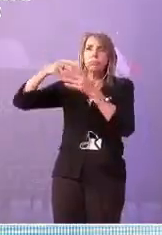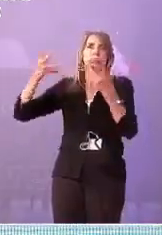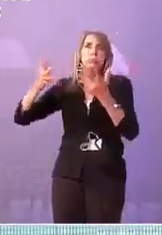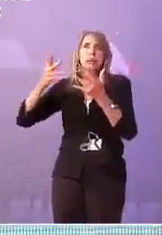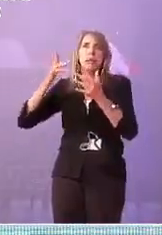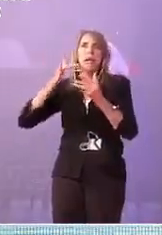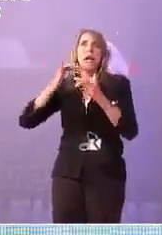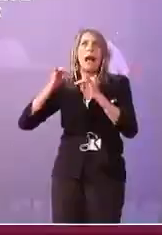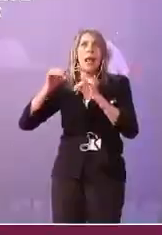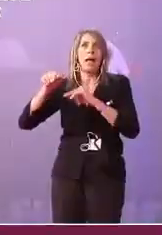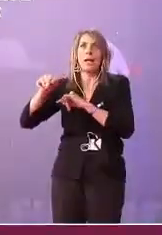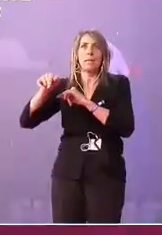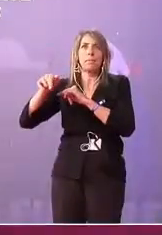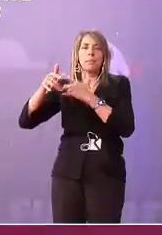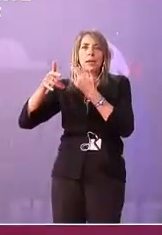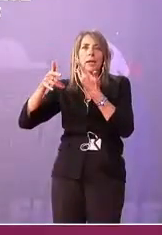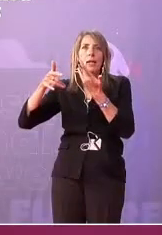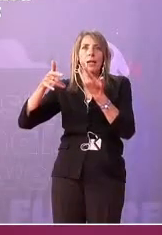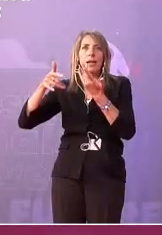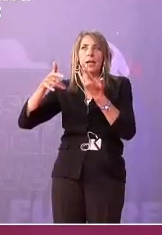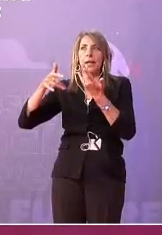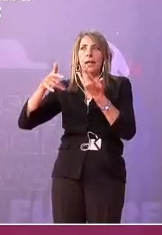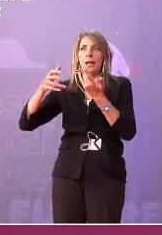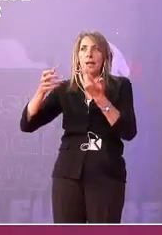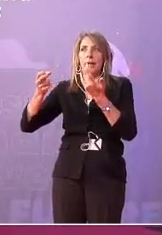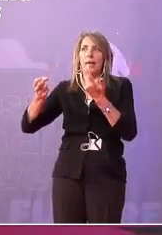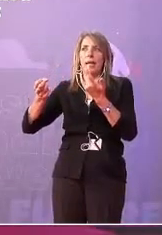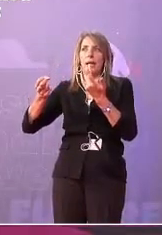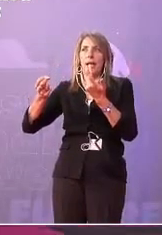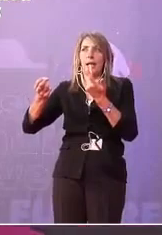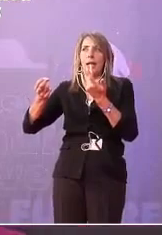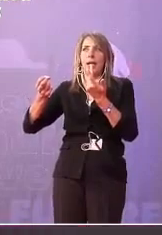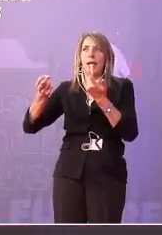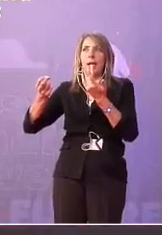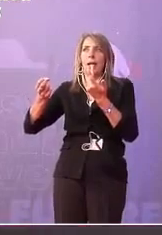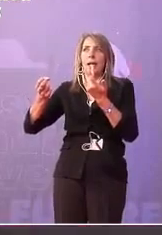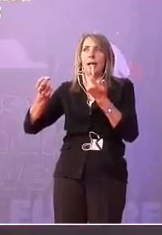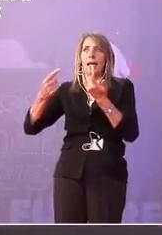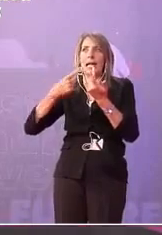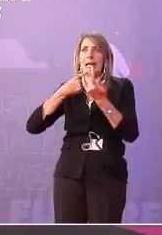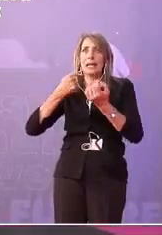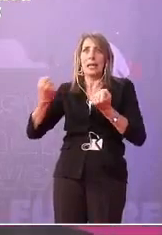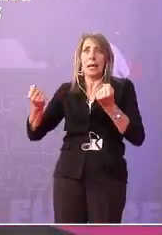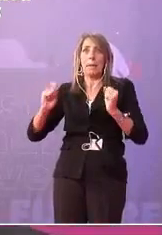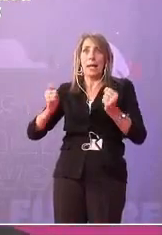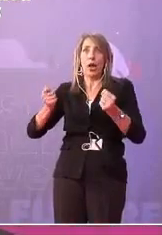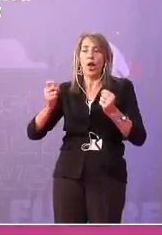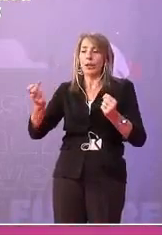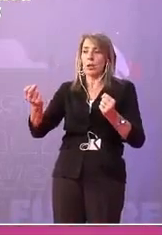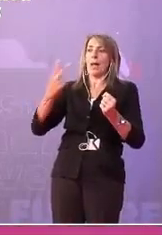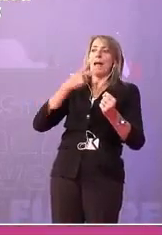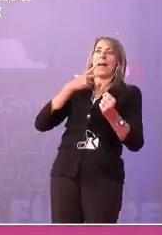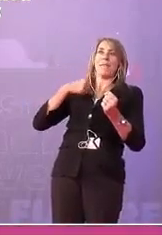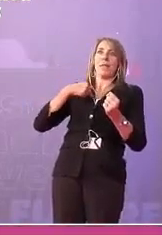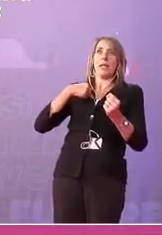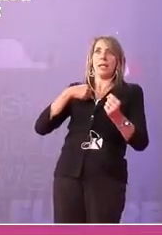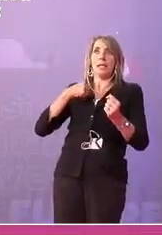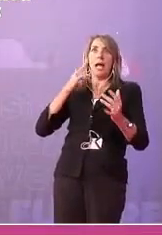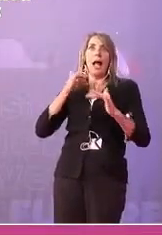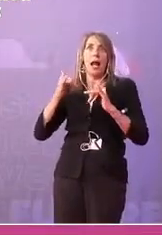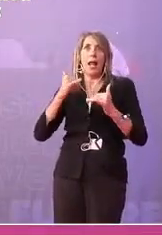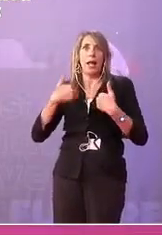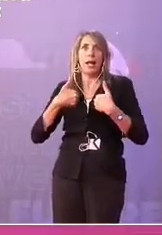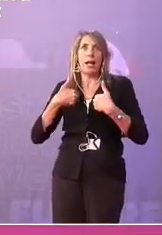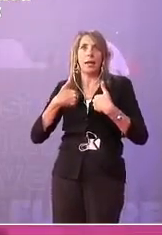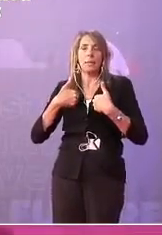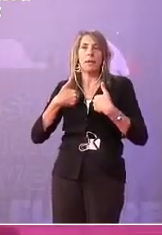pending. IoT in aviation is expected to reach $47 billion in the next